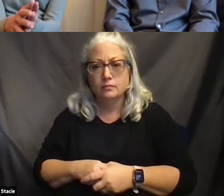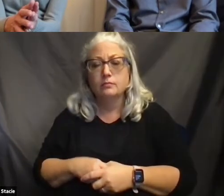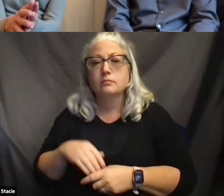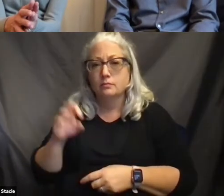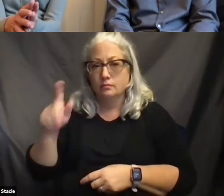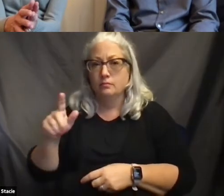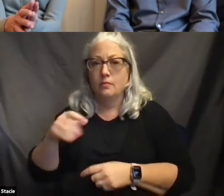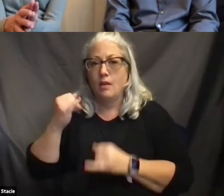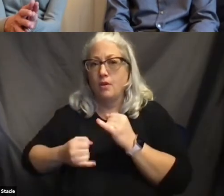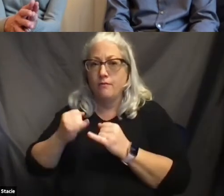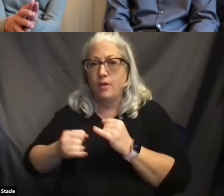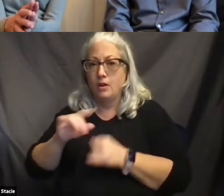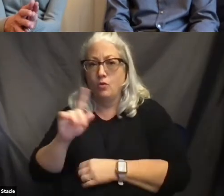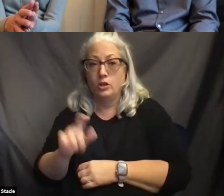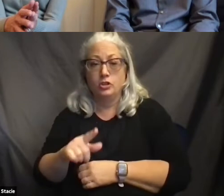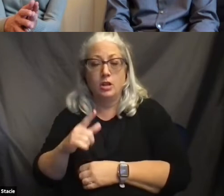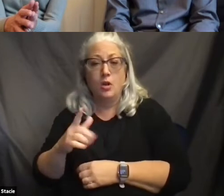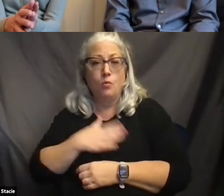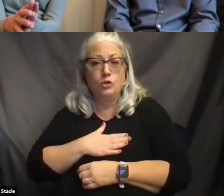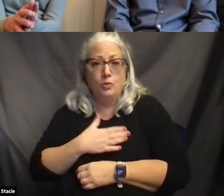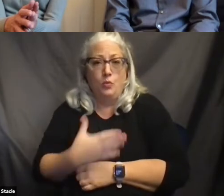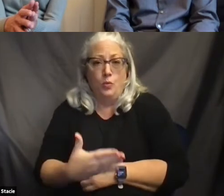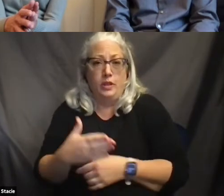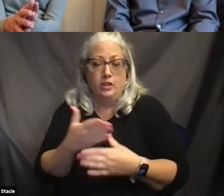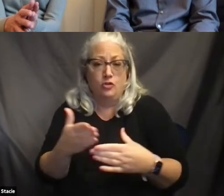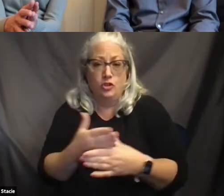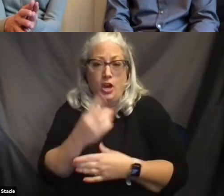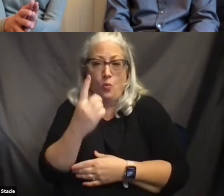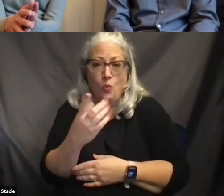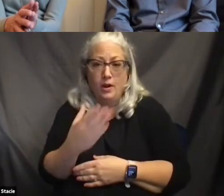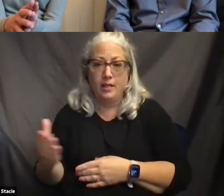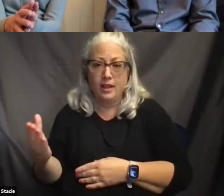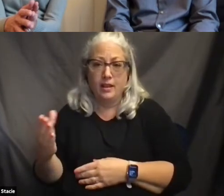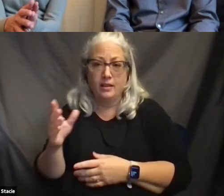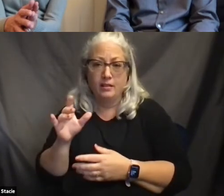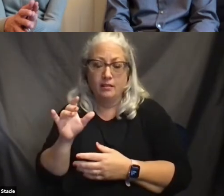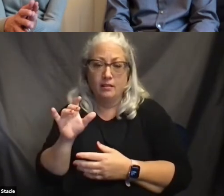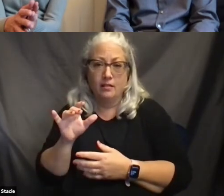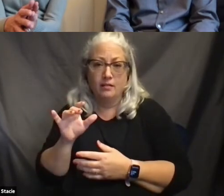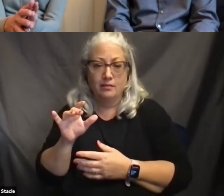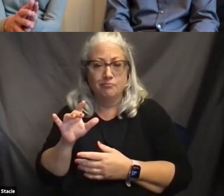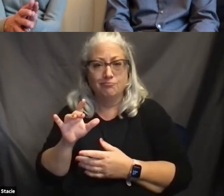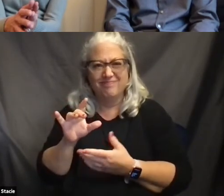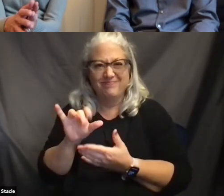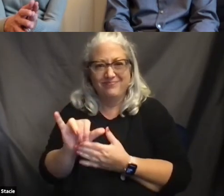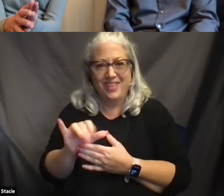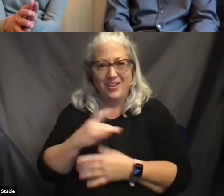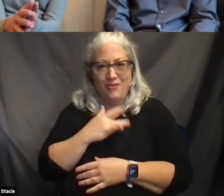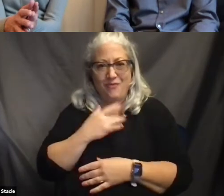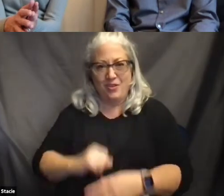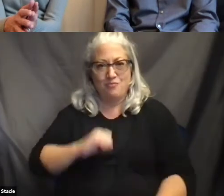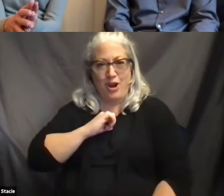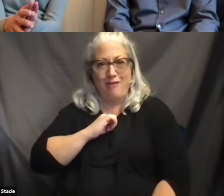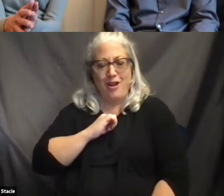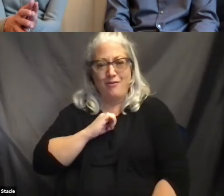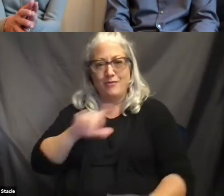is if you would be willing to share just one thing that you are really proud of about your